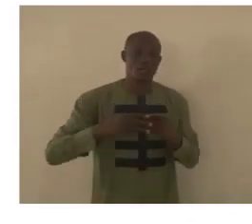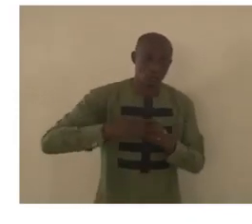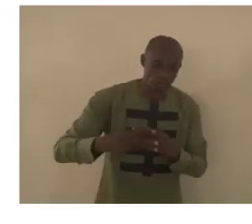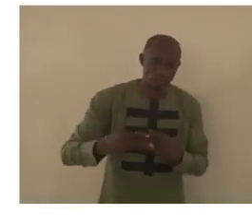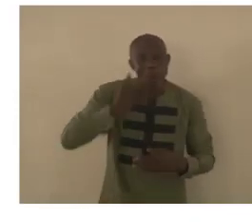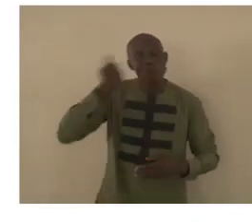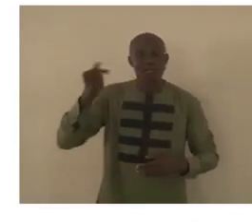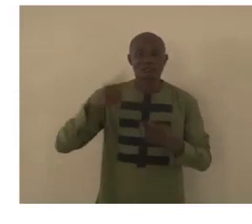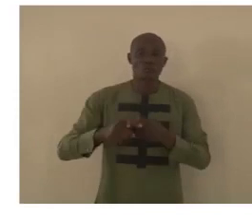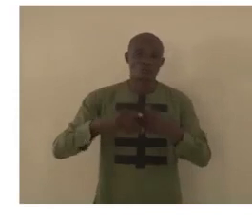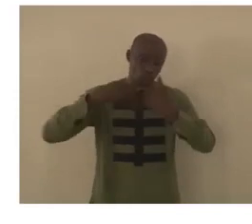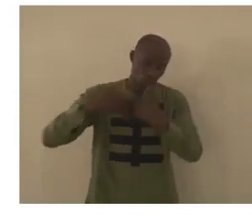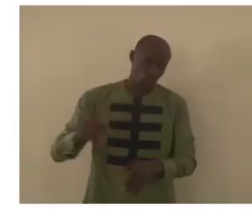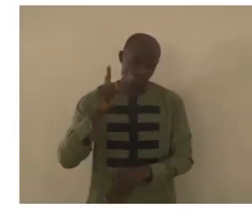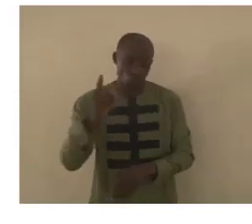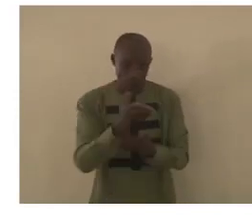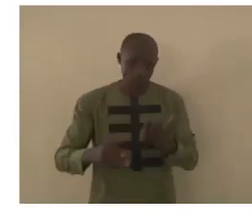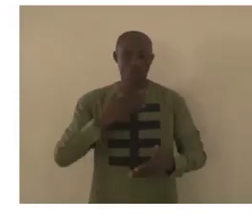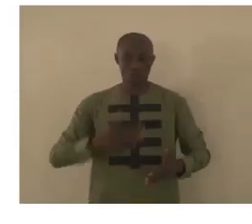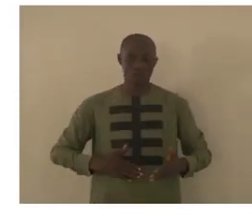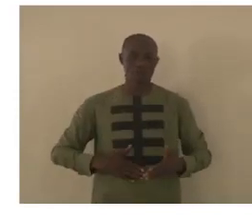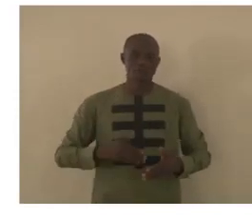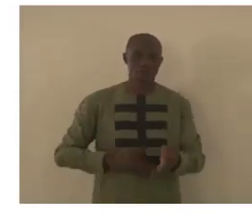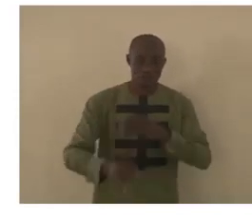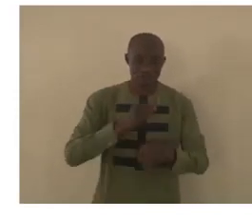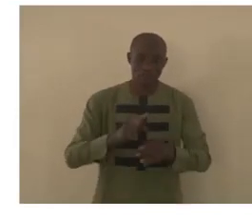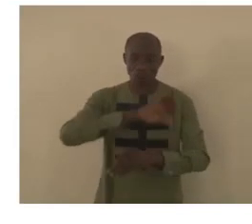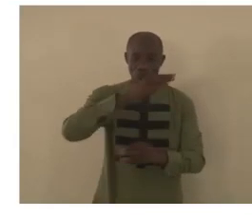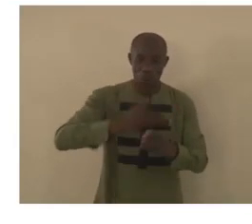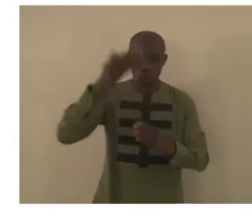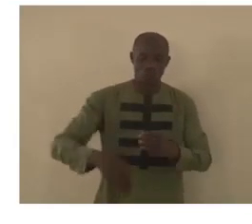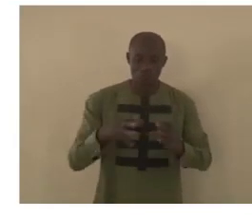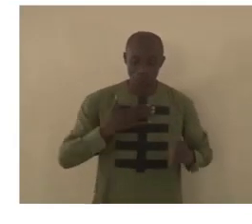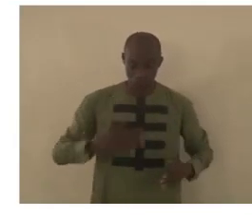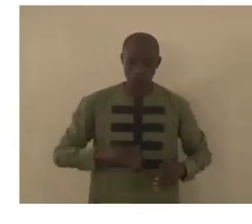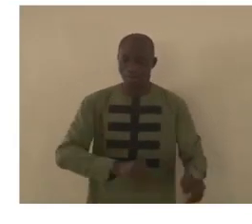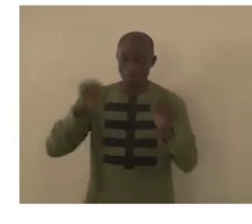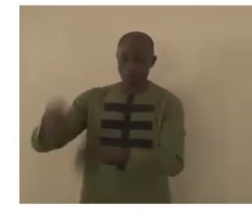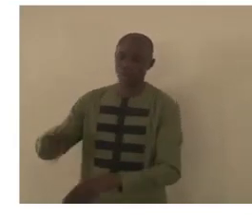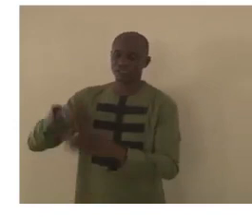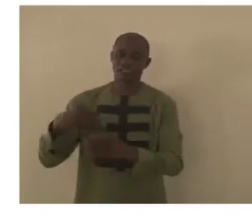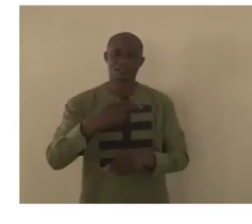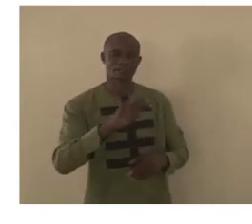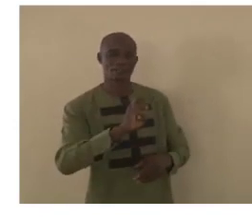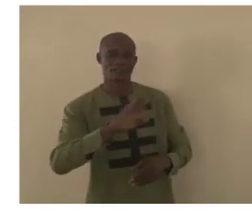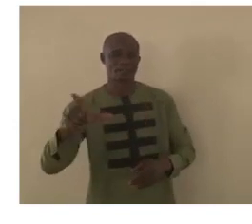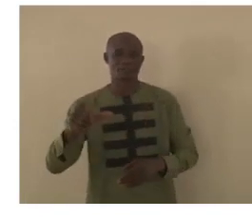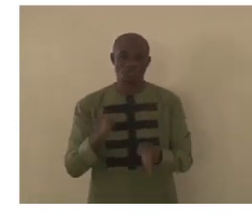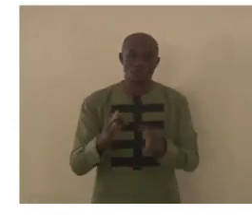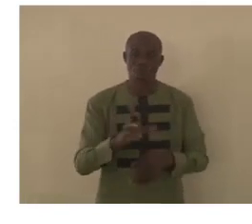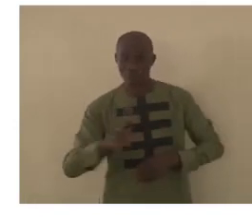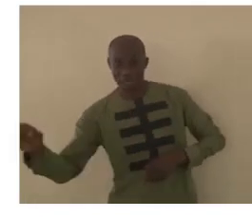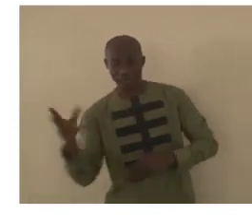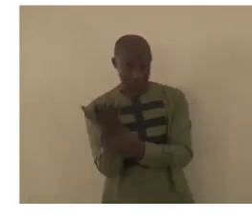away. It is better to lose one part of your body than to have your whole body thrown into. And if your right